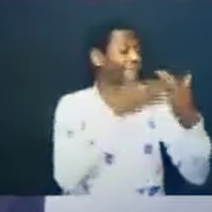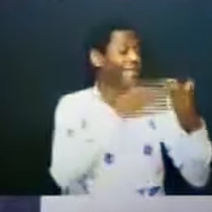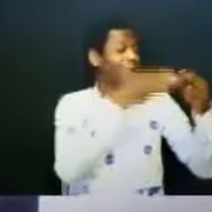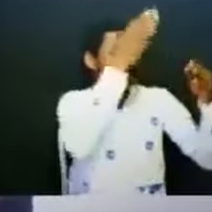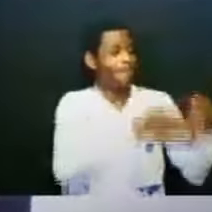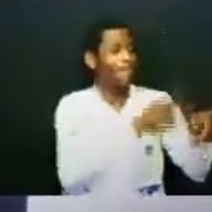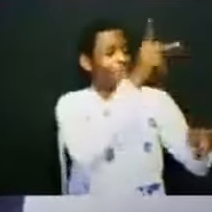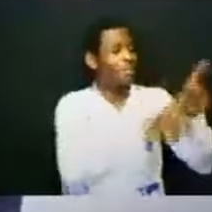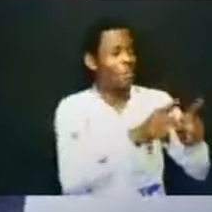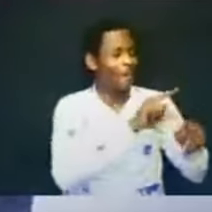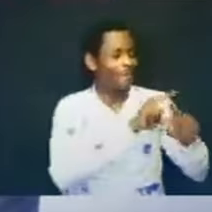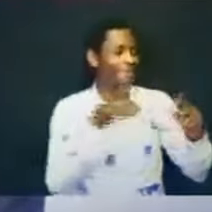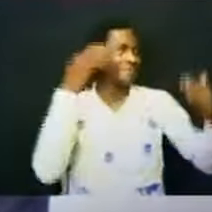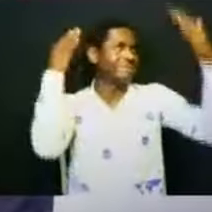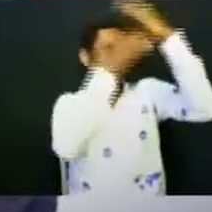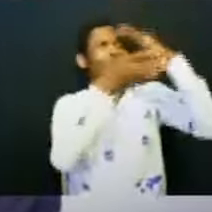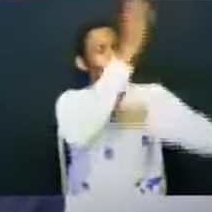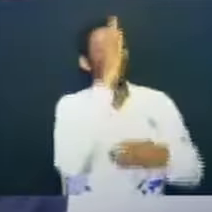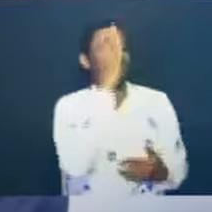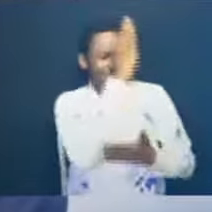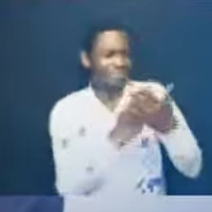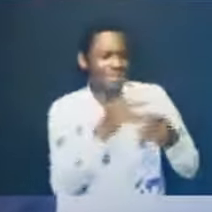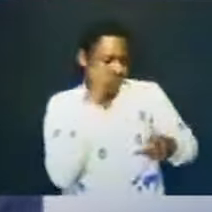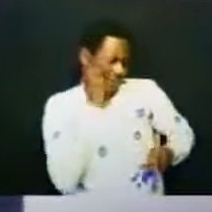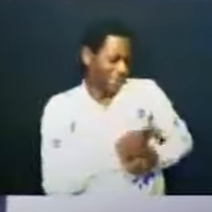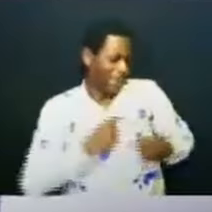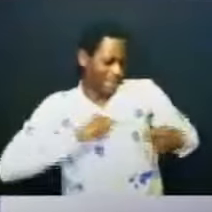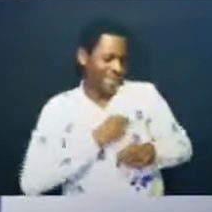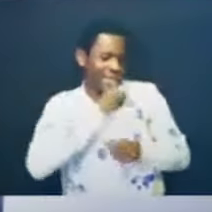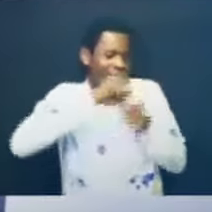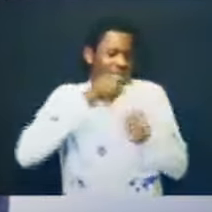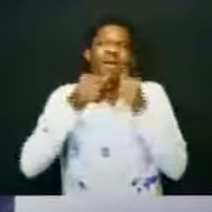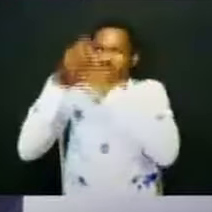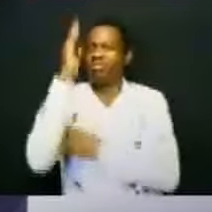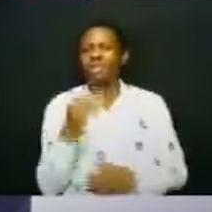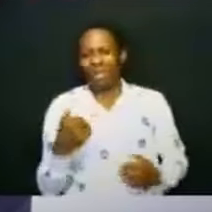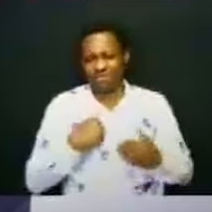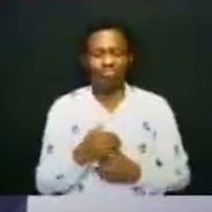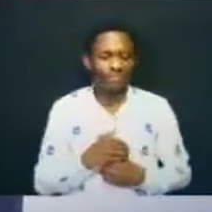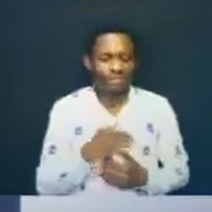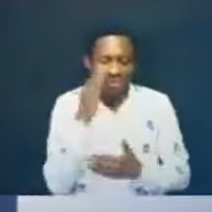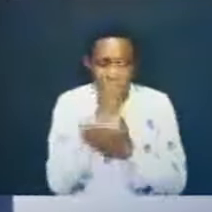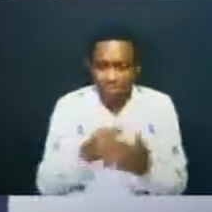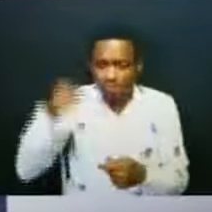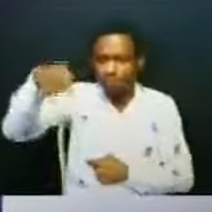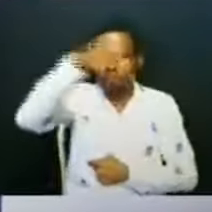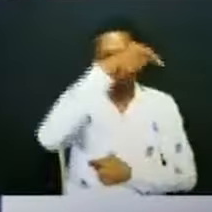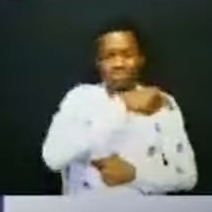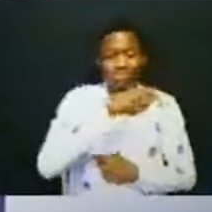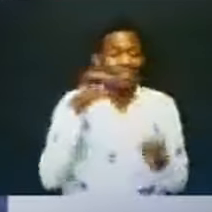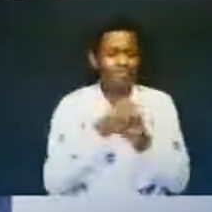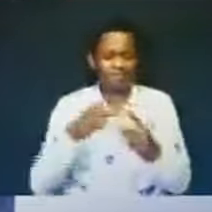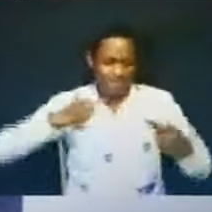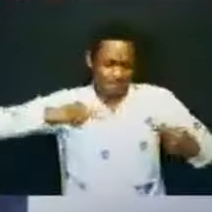There are some people who are so bitter at God, if they could meet him,